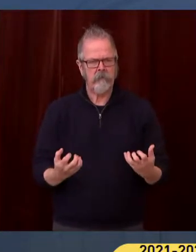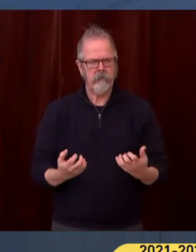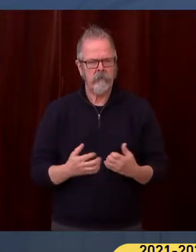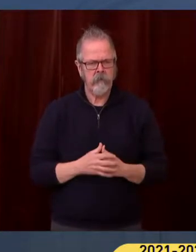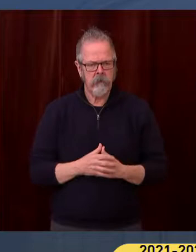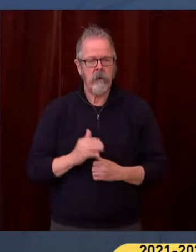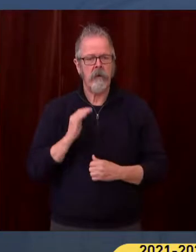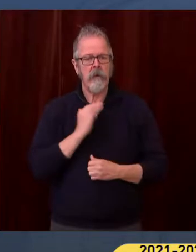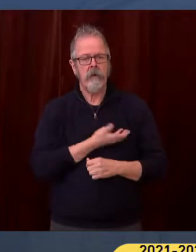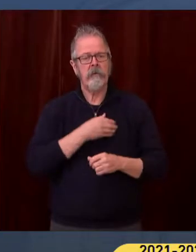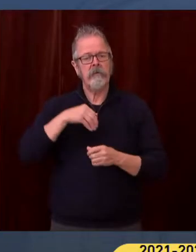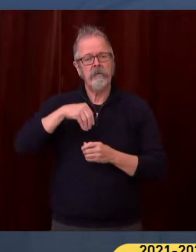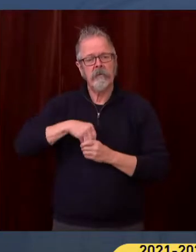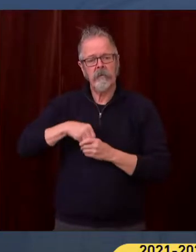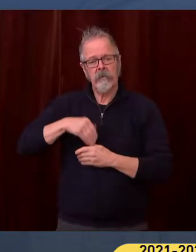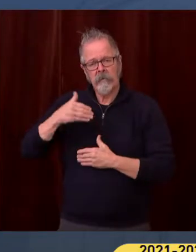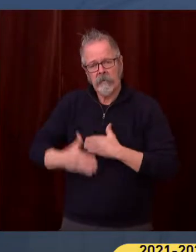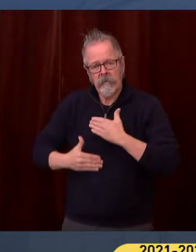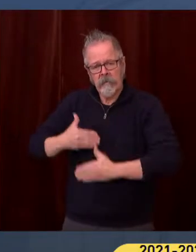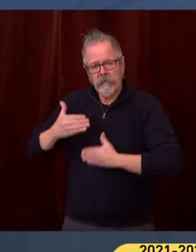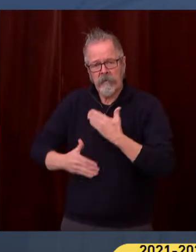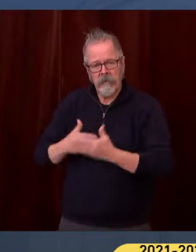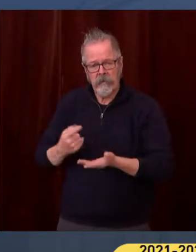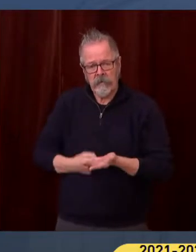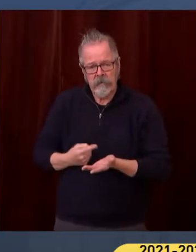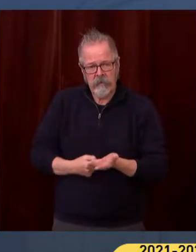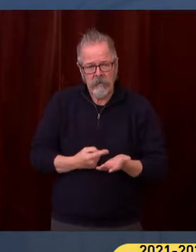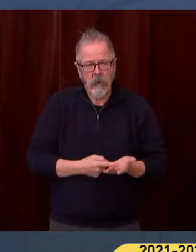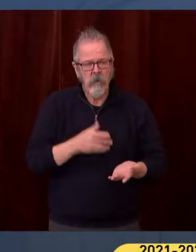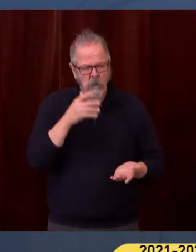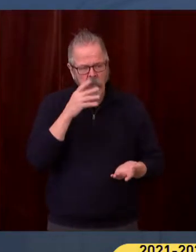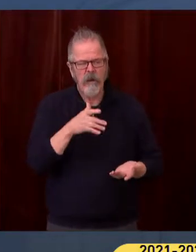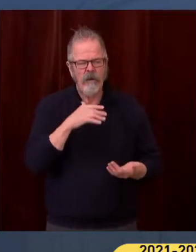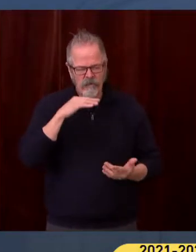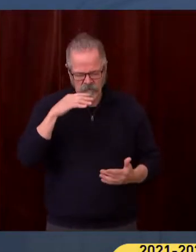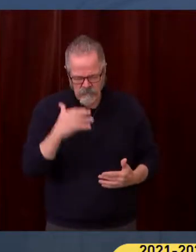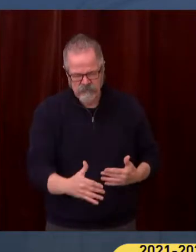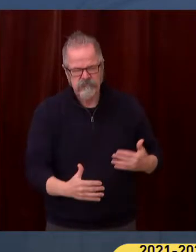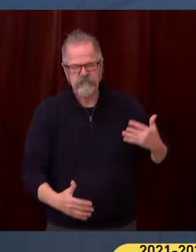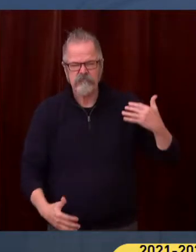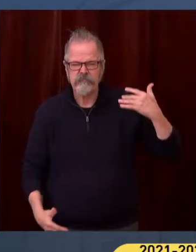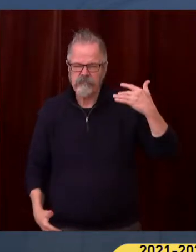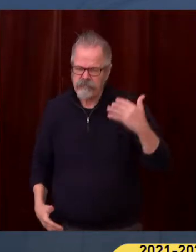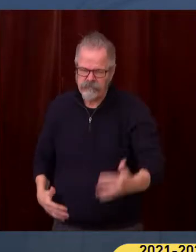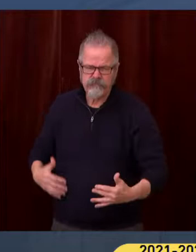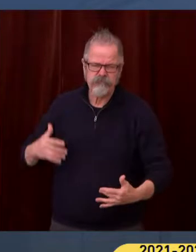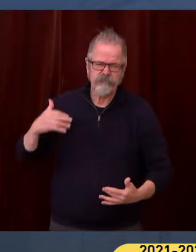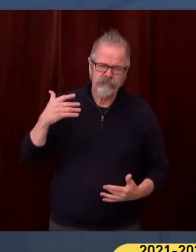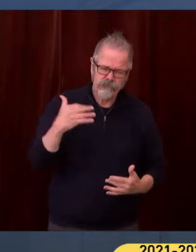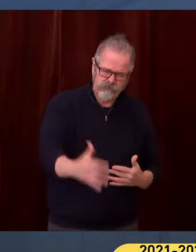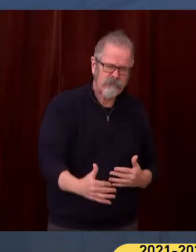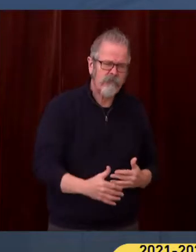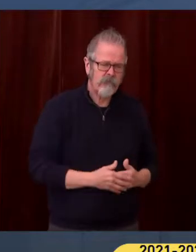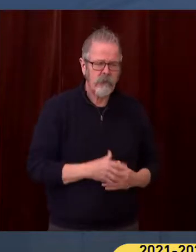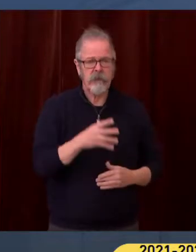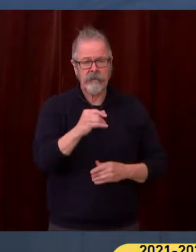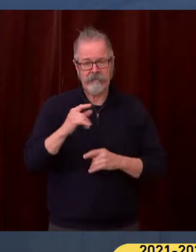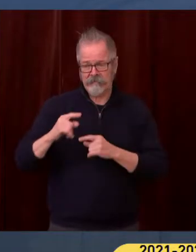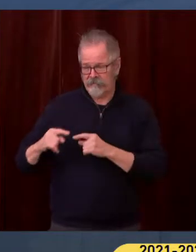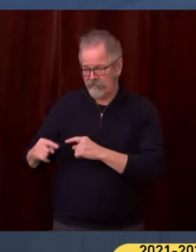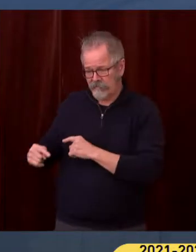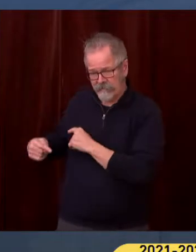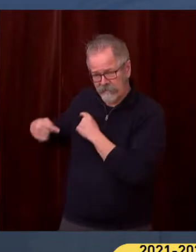that there's a growing consensus, given the progress that we had in the last two years, when we took progress on 100% clean energy and